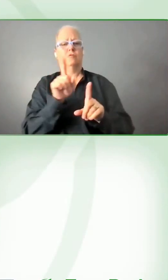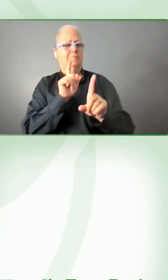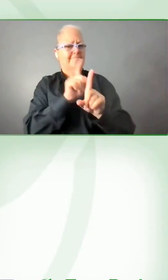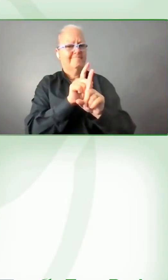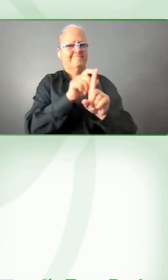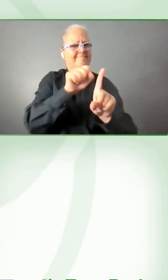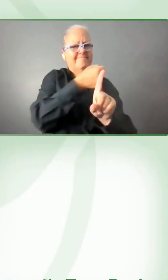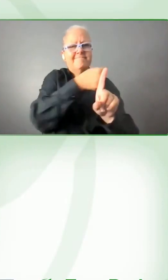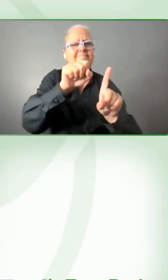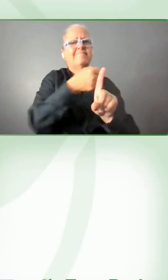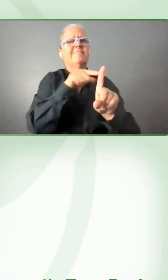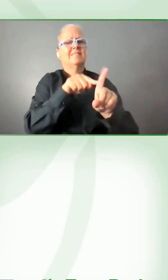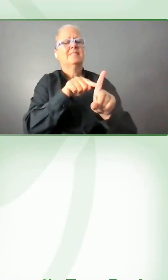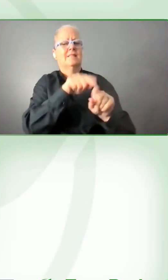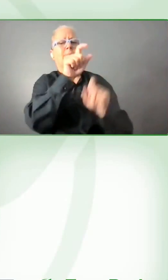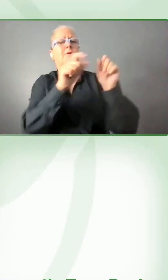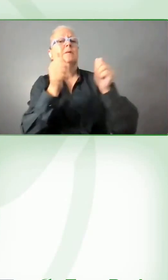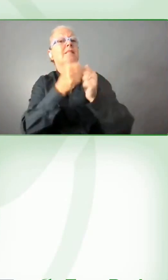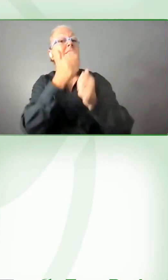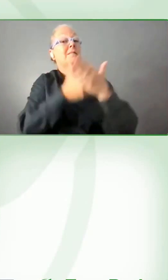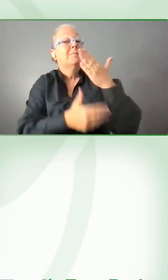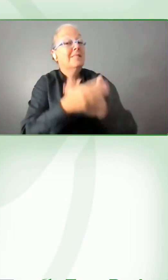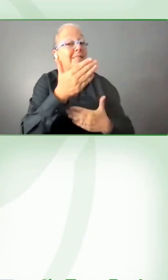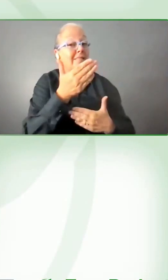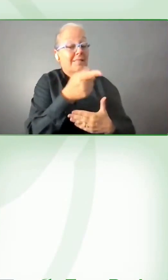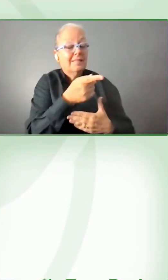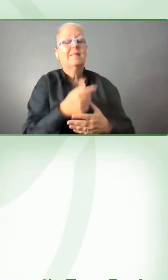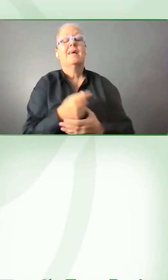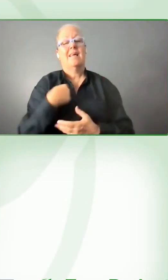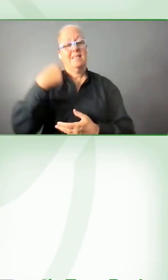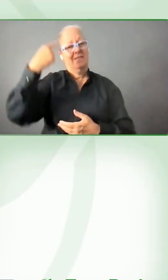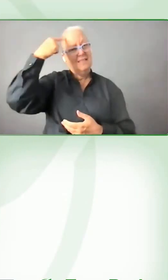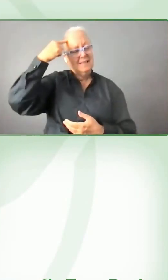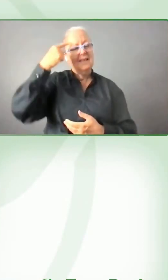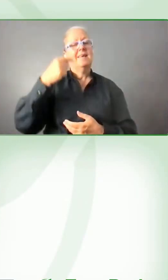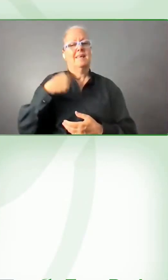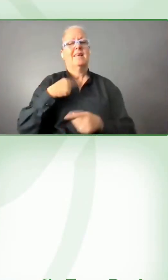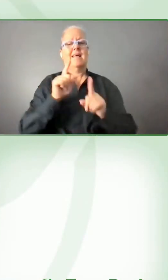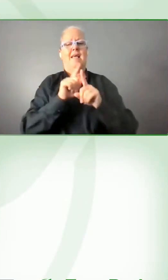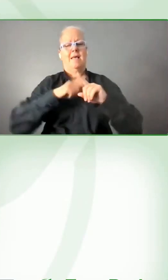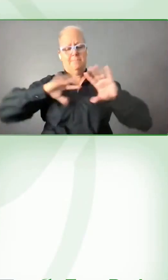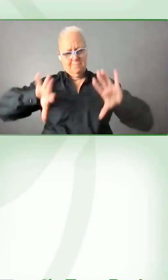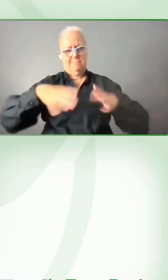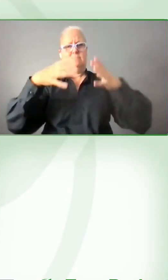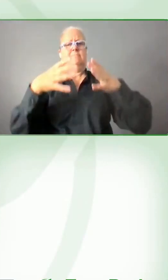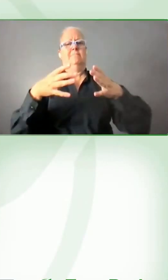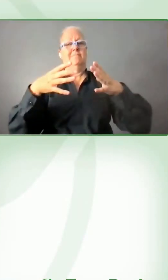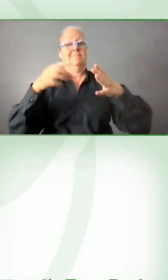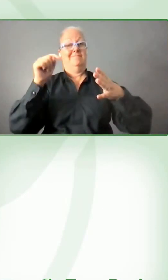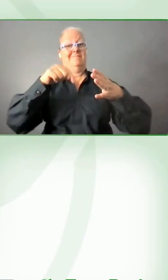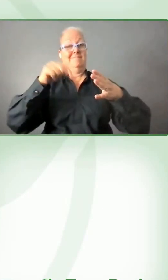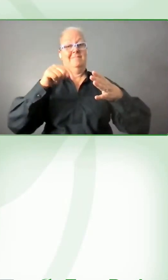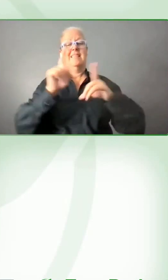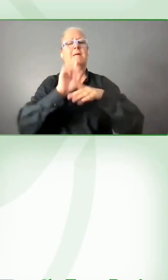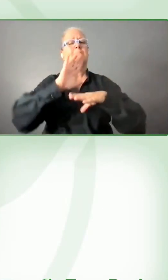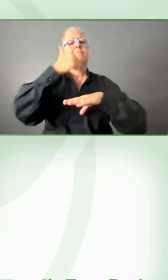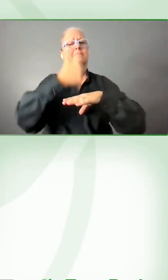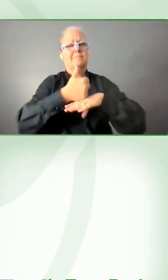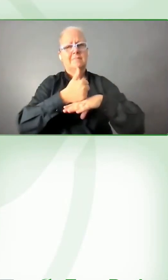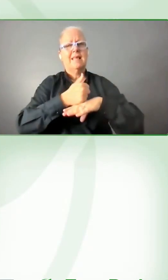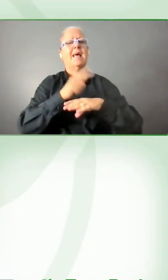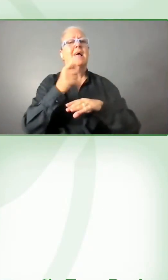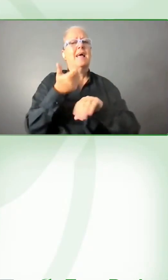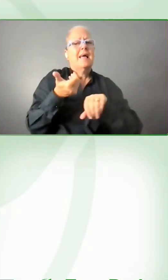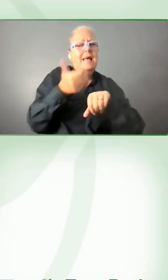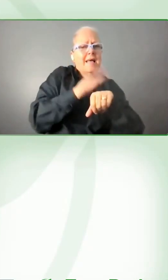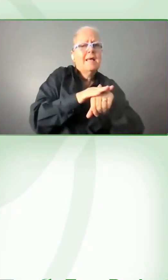I'm going to suggest that we begin a network and a community of experts in all these areas to